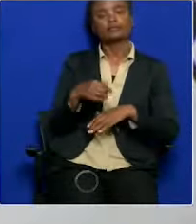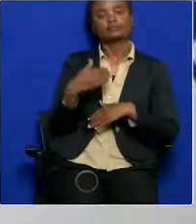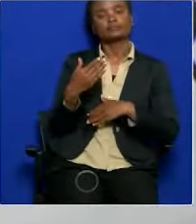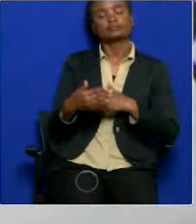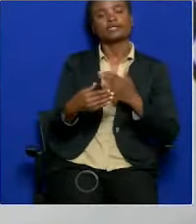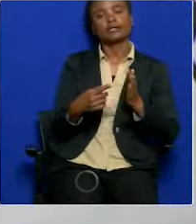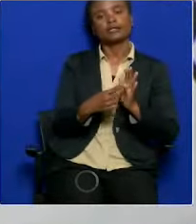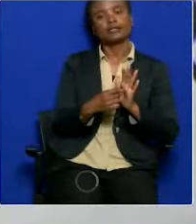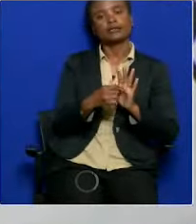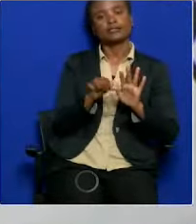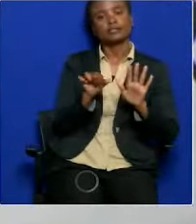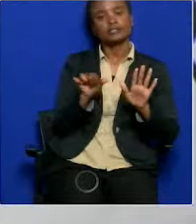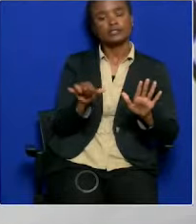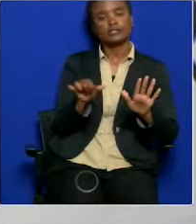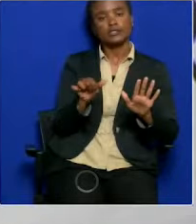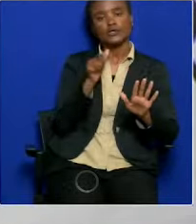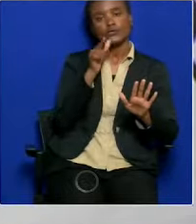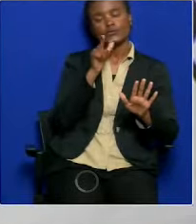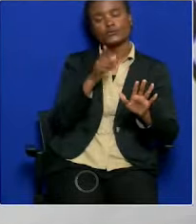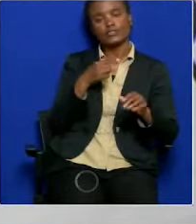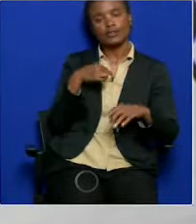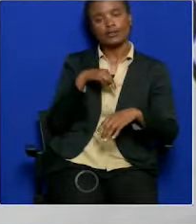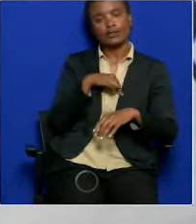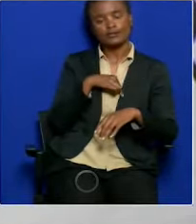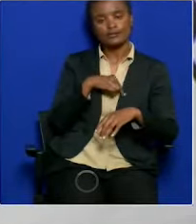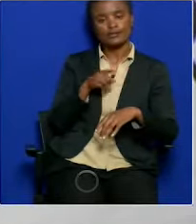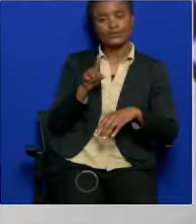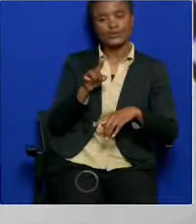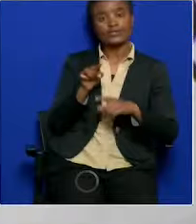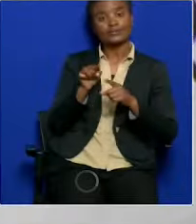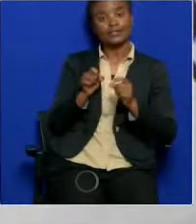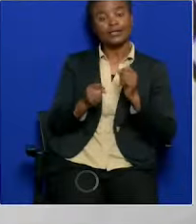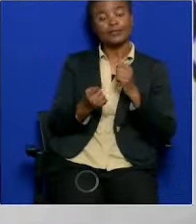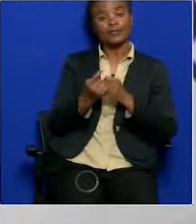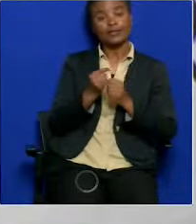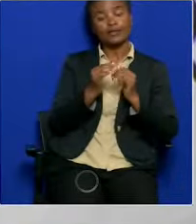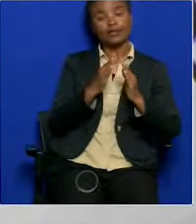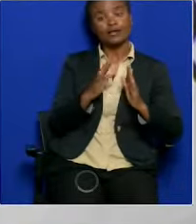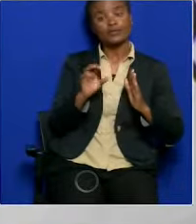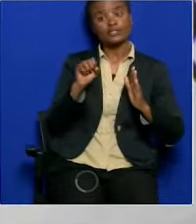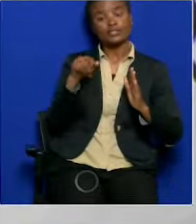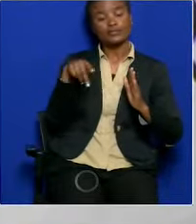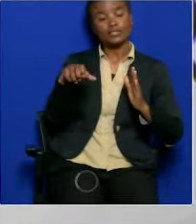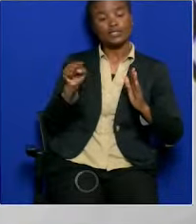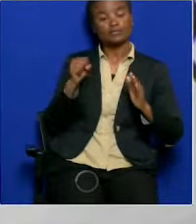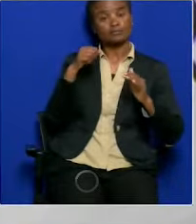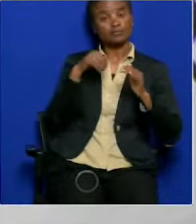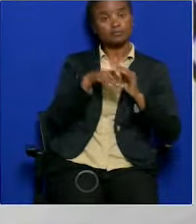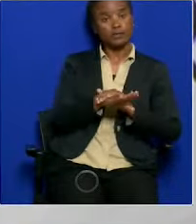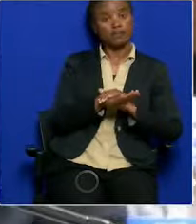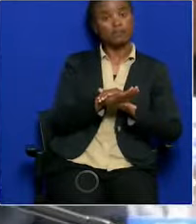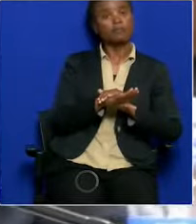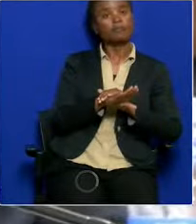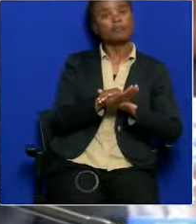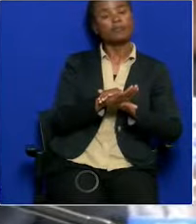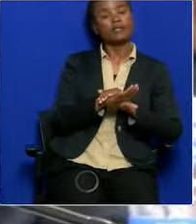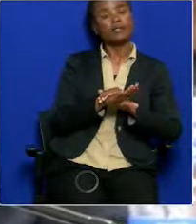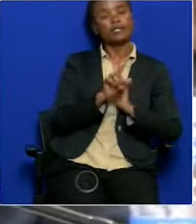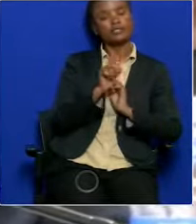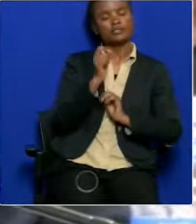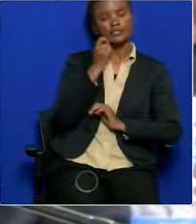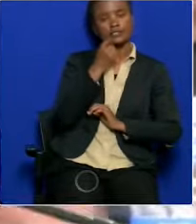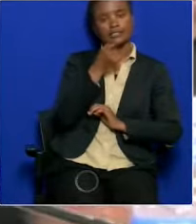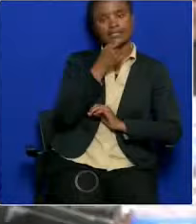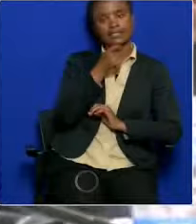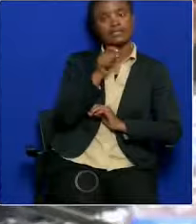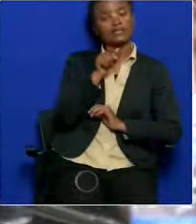tell us that when there was that operation at his house on the 6th, he told people, he seemed to have said that you are his person. And all